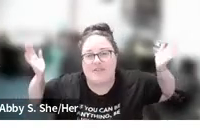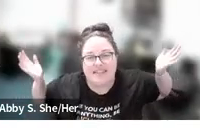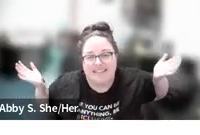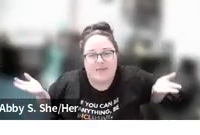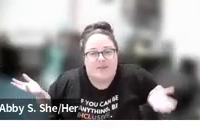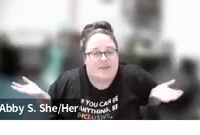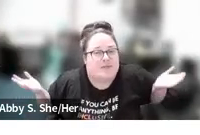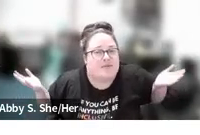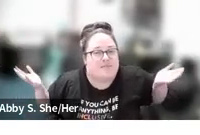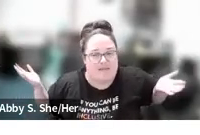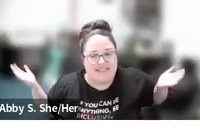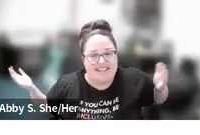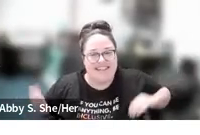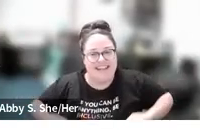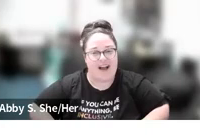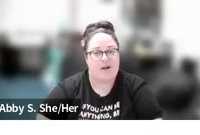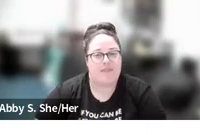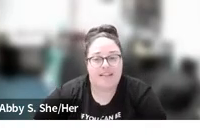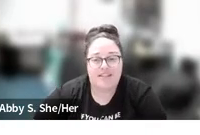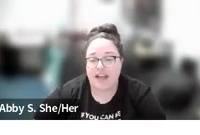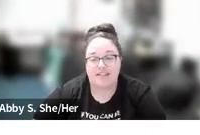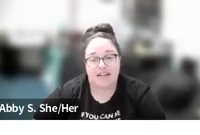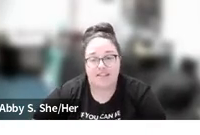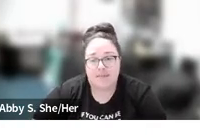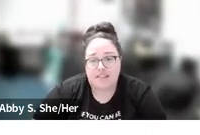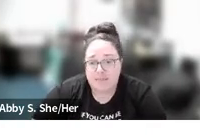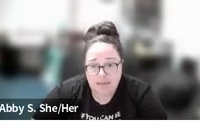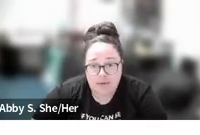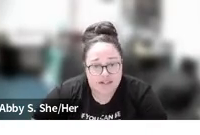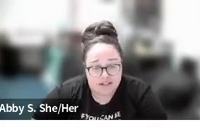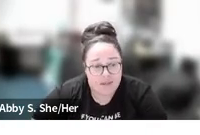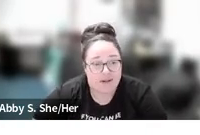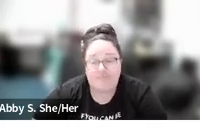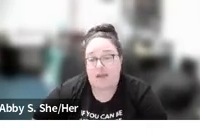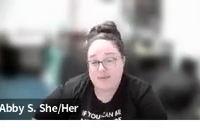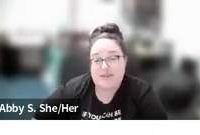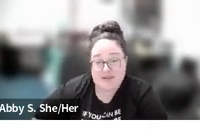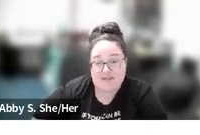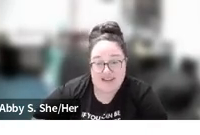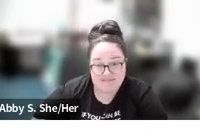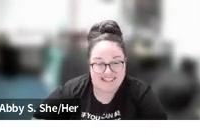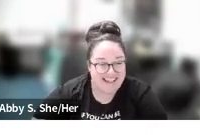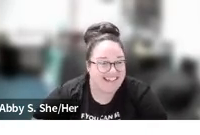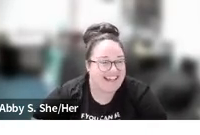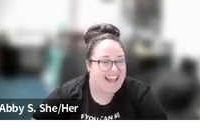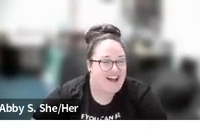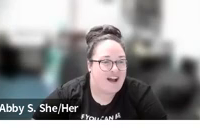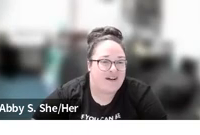Maps. Who doesn't use Google Maps? I still accidentally slip and say MapQuest a lot, but I'm using Google